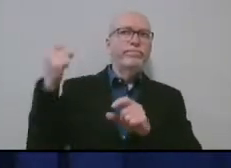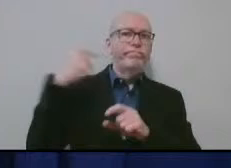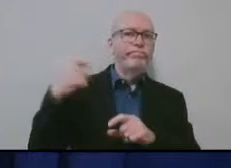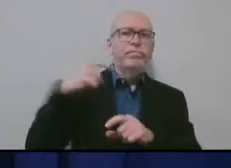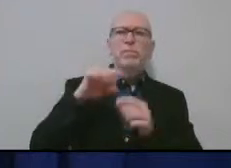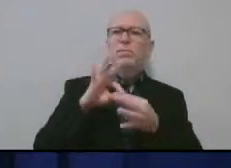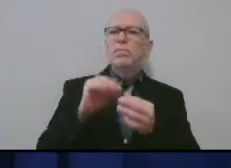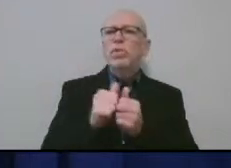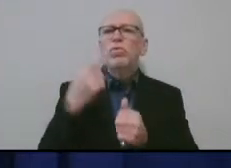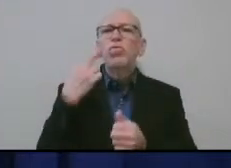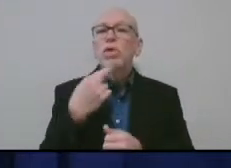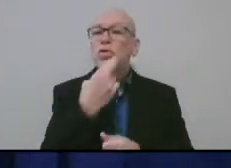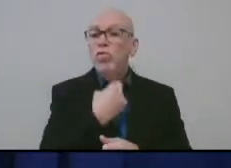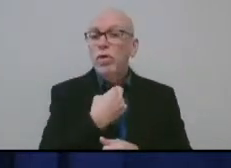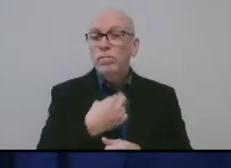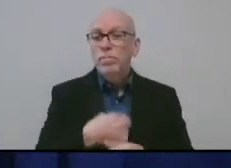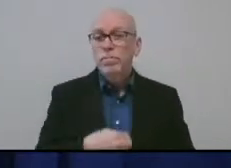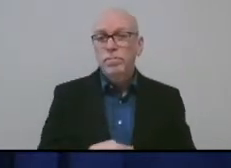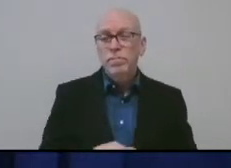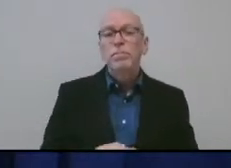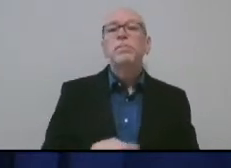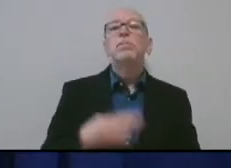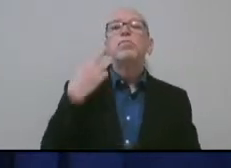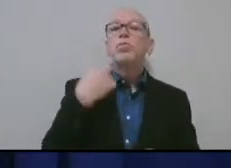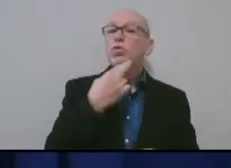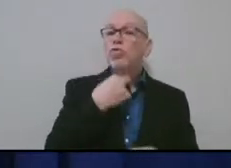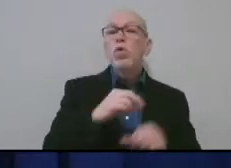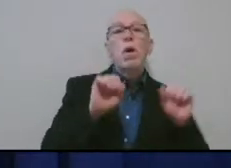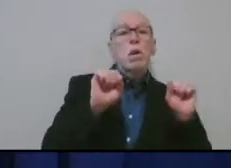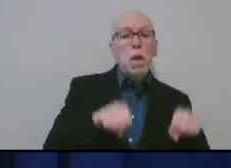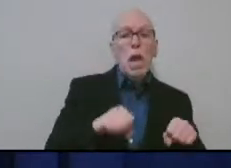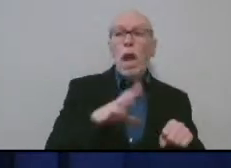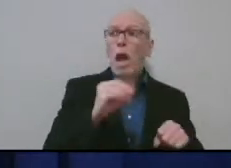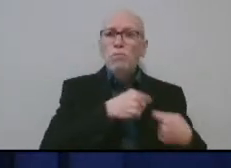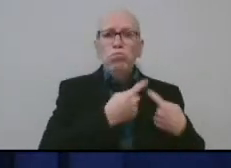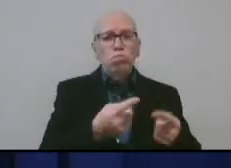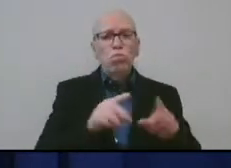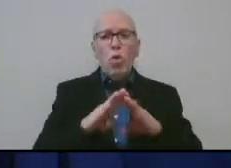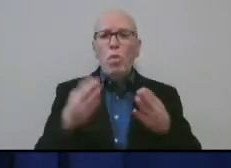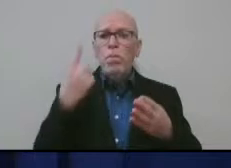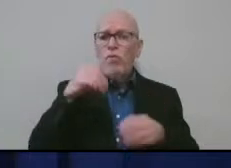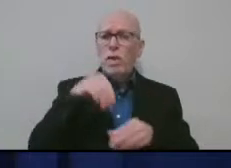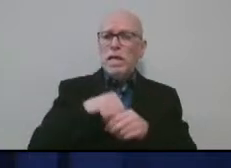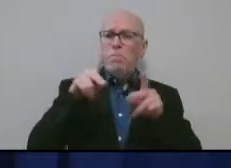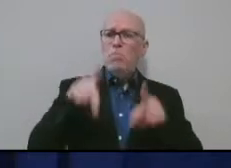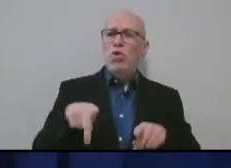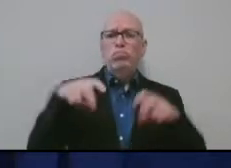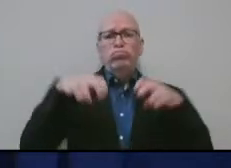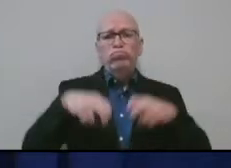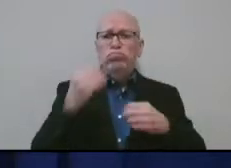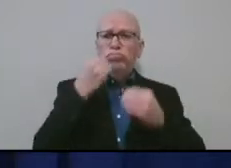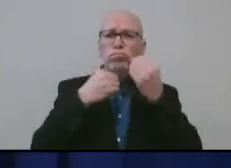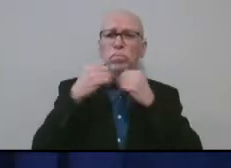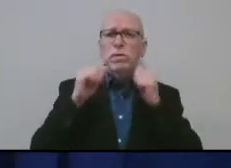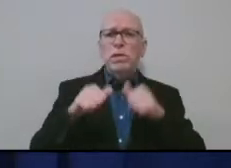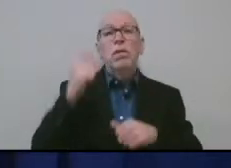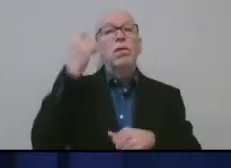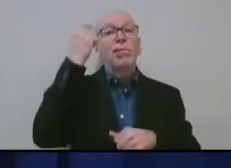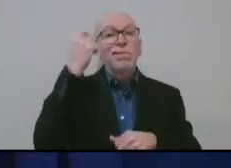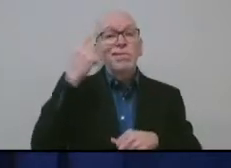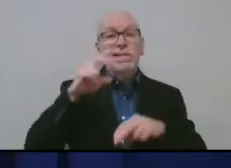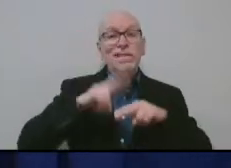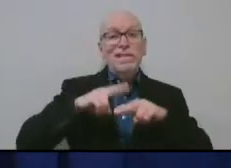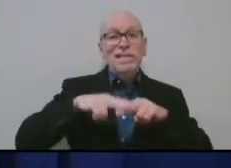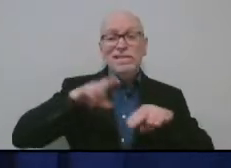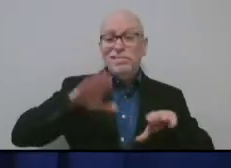restaurants. Restaurants can be and have been open to in-person dining, but seating must be placed